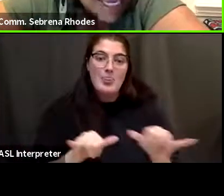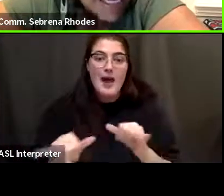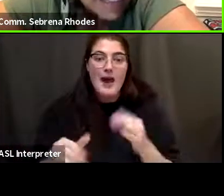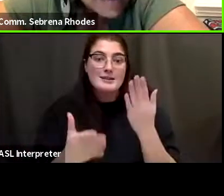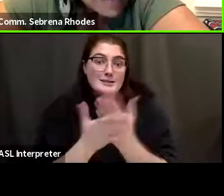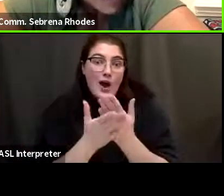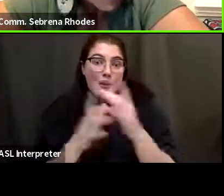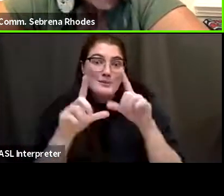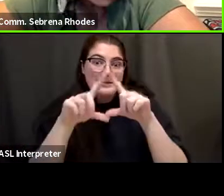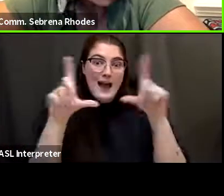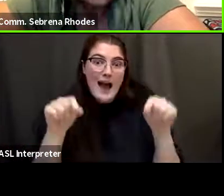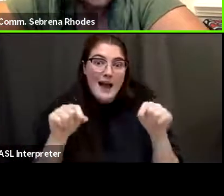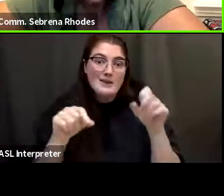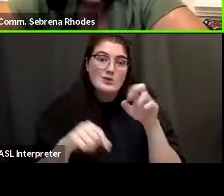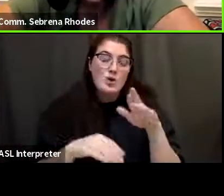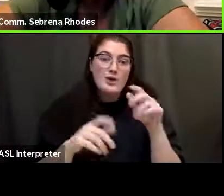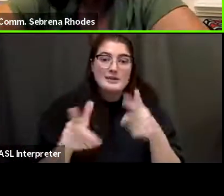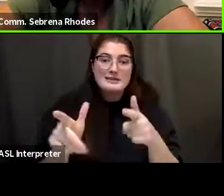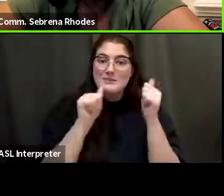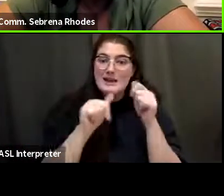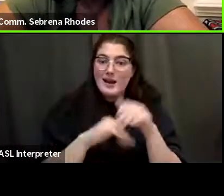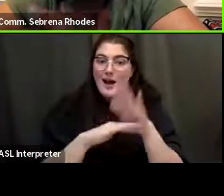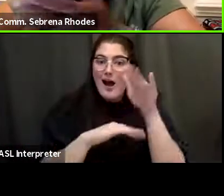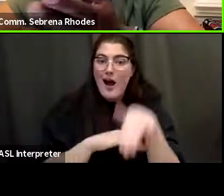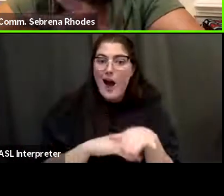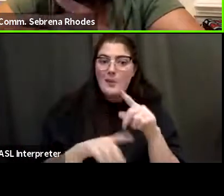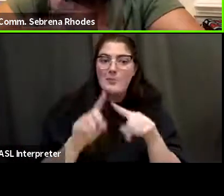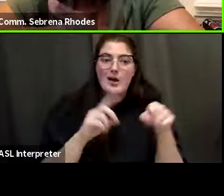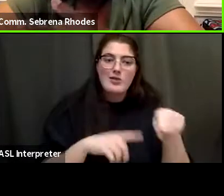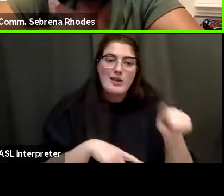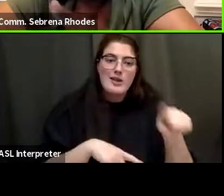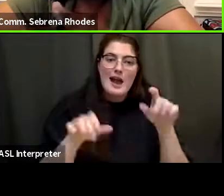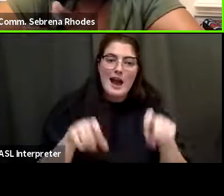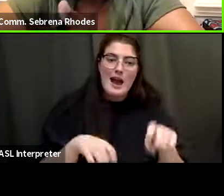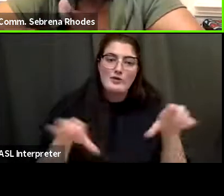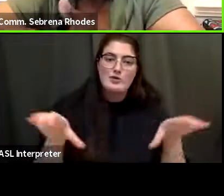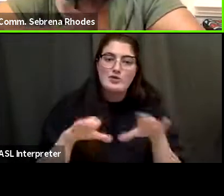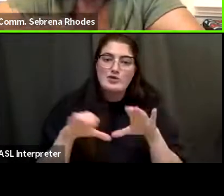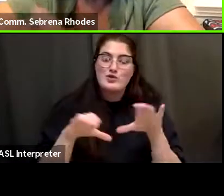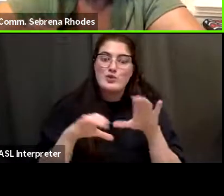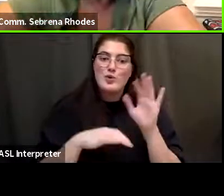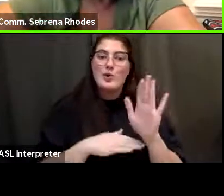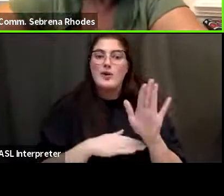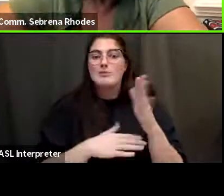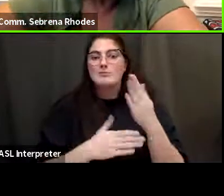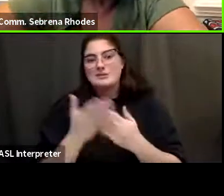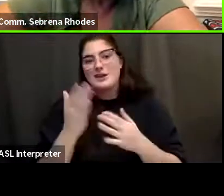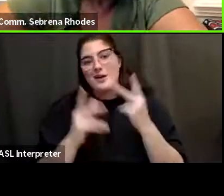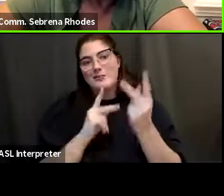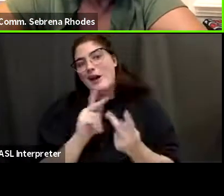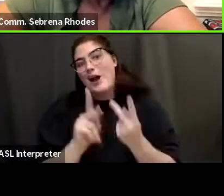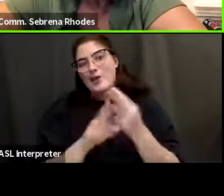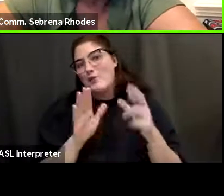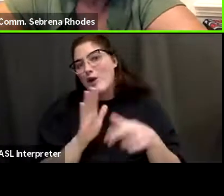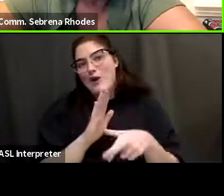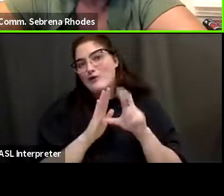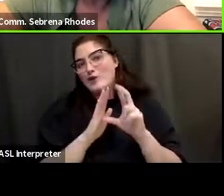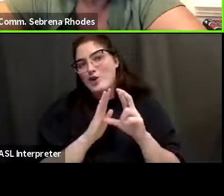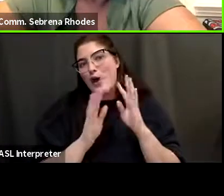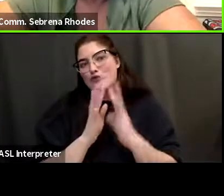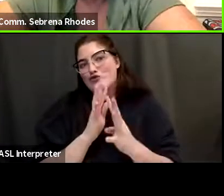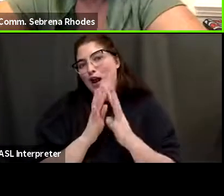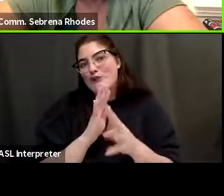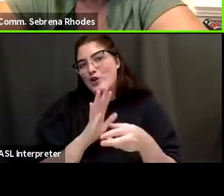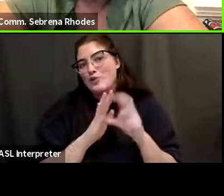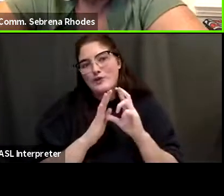stop signs and speed humps, but they have to do their some kind of review, a traffic